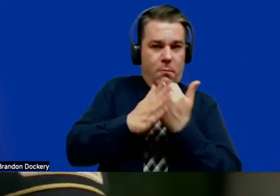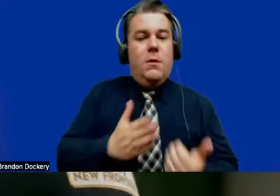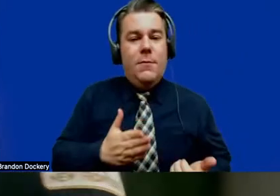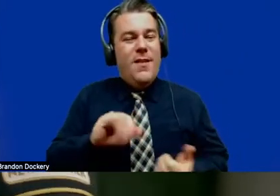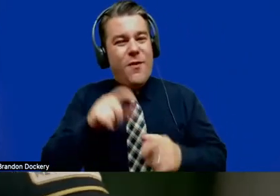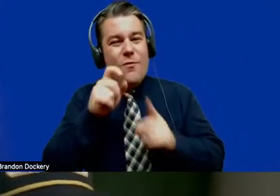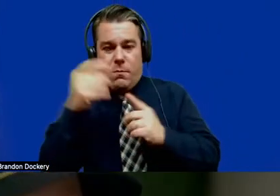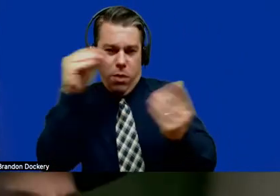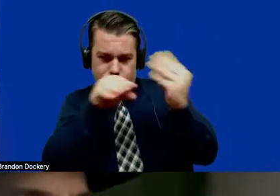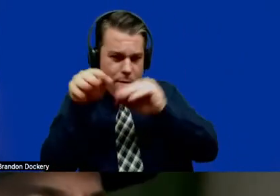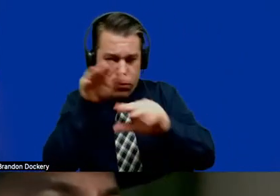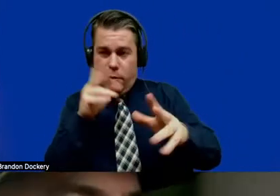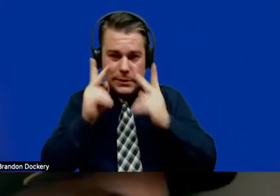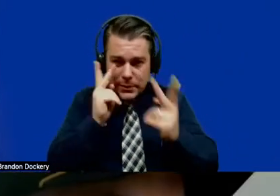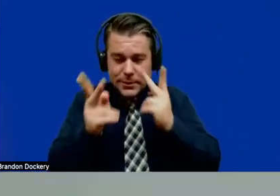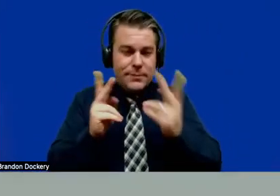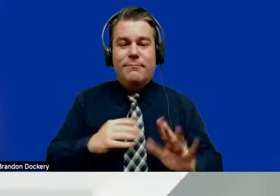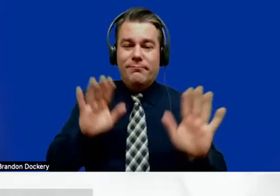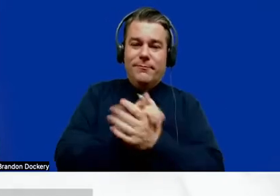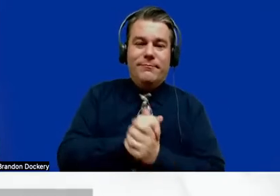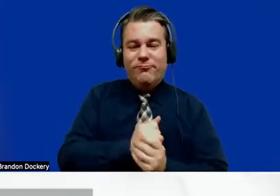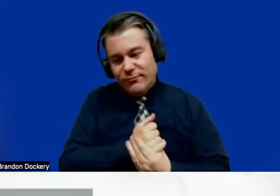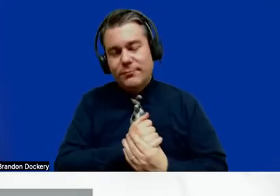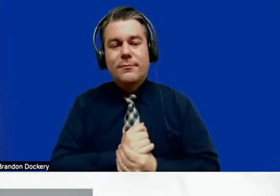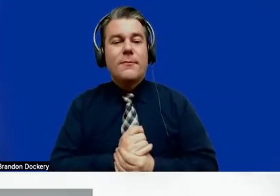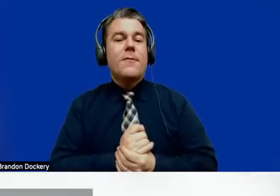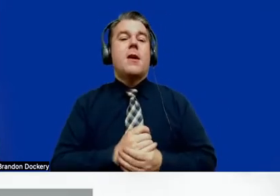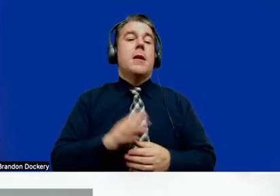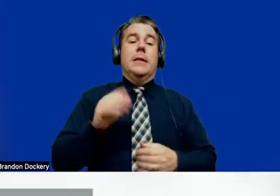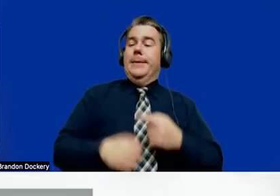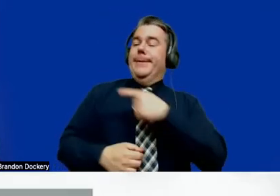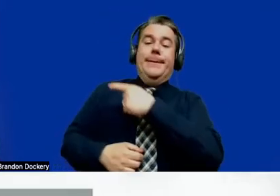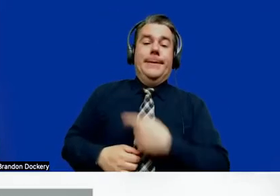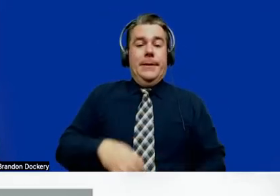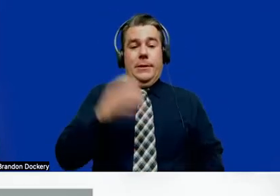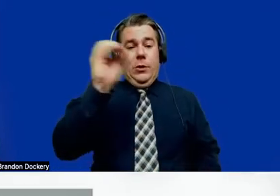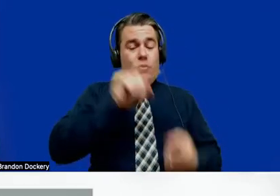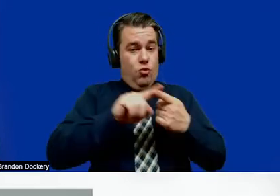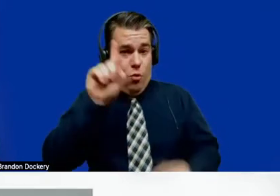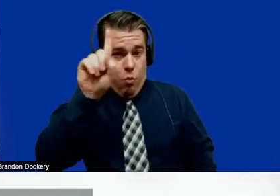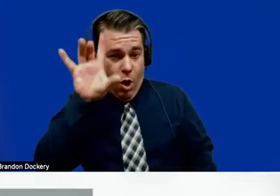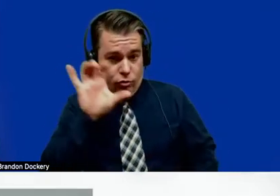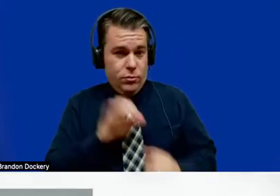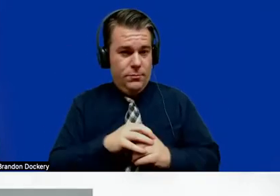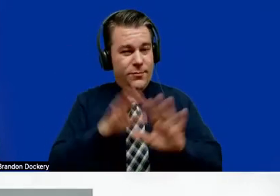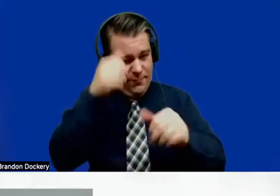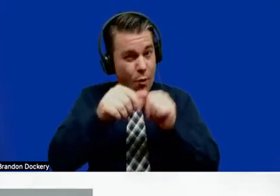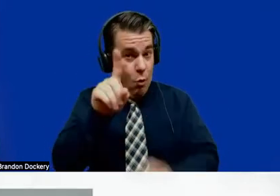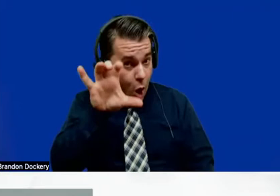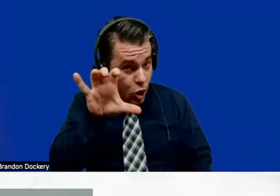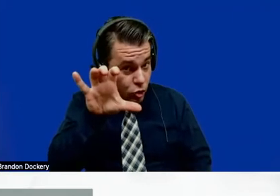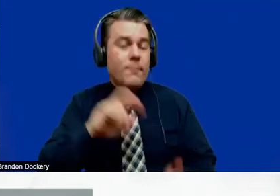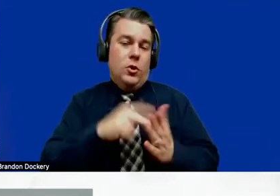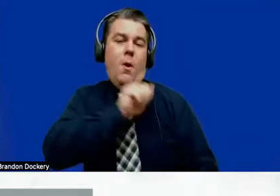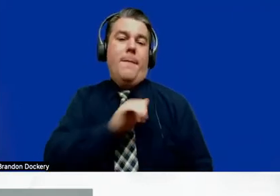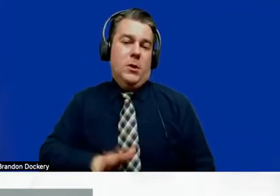in, and we're starting to use. I just love practical knowledge. So our first tier is 0 to 100. And remember, 100 makes you a qualified ambassador. So you get